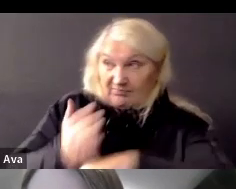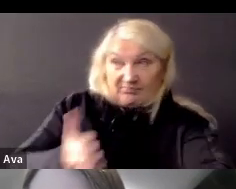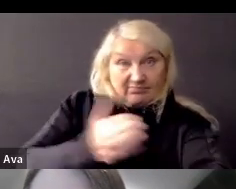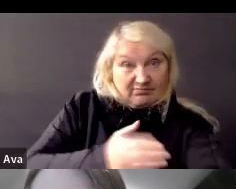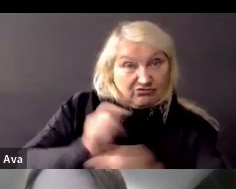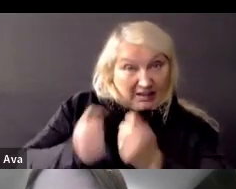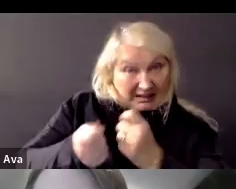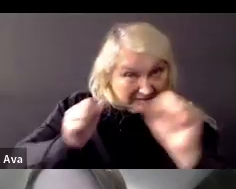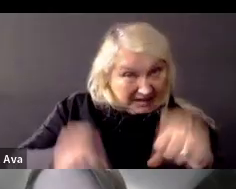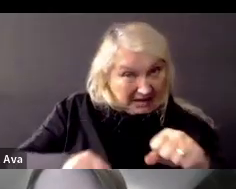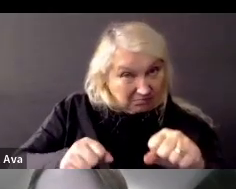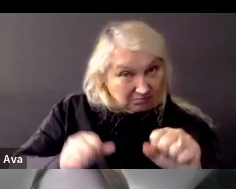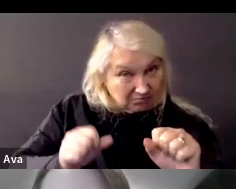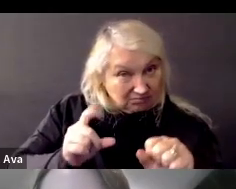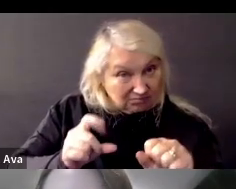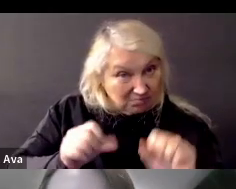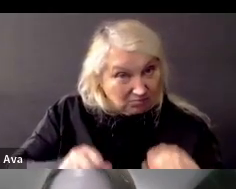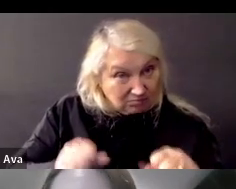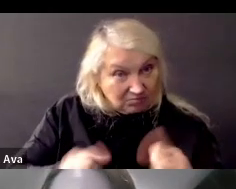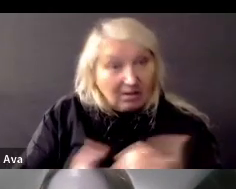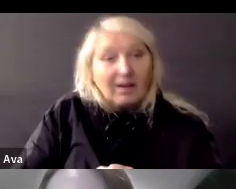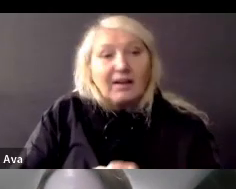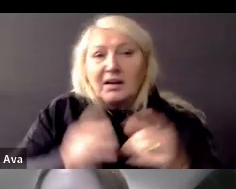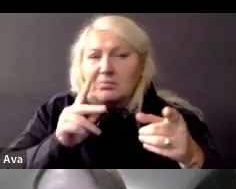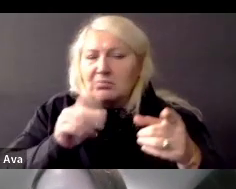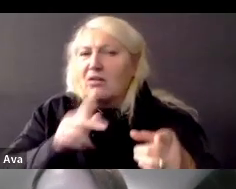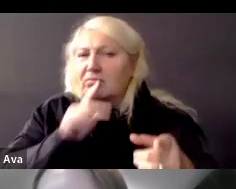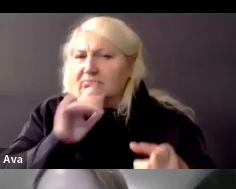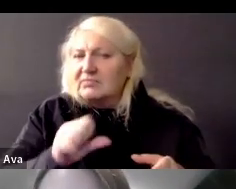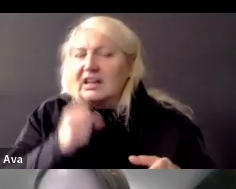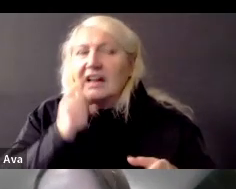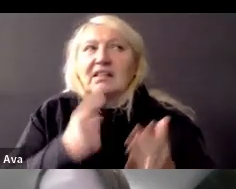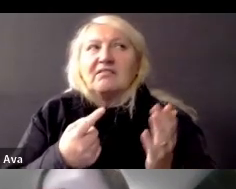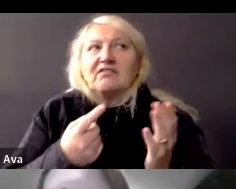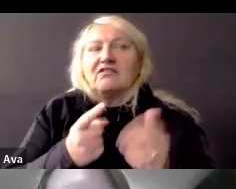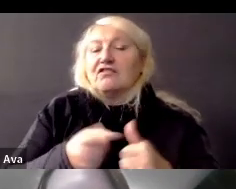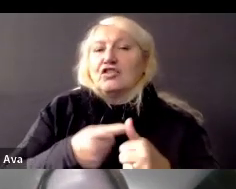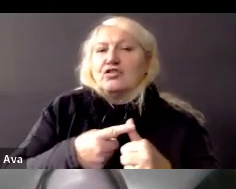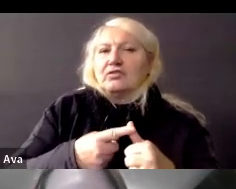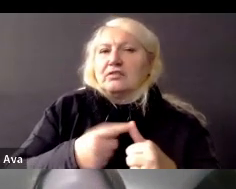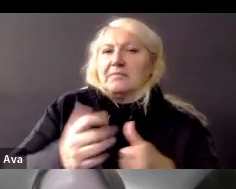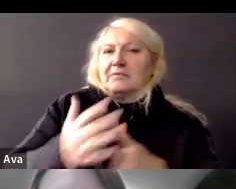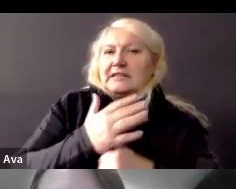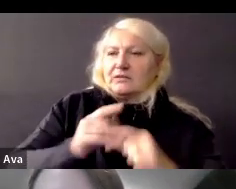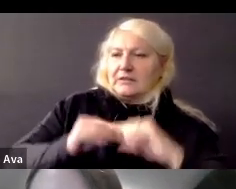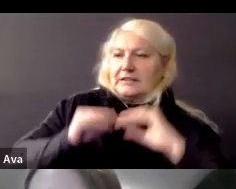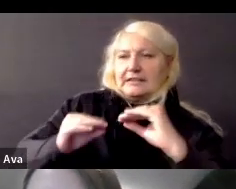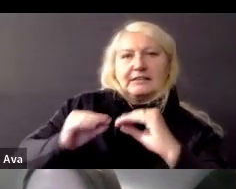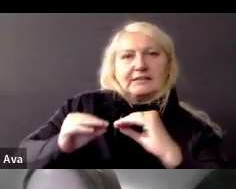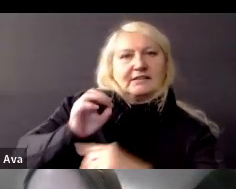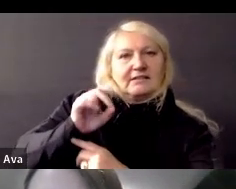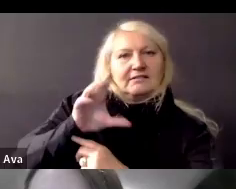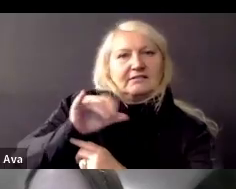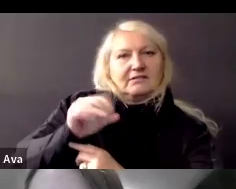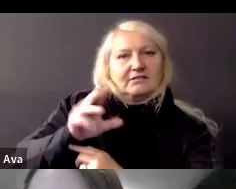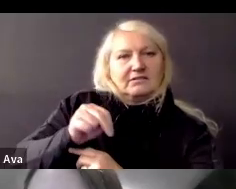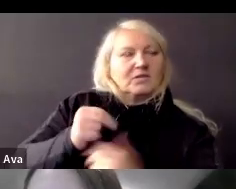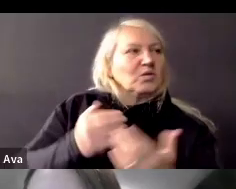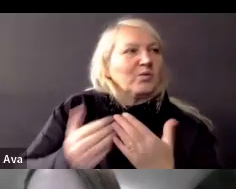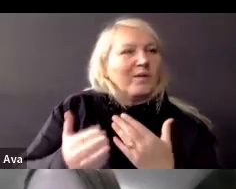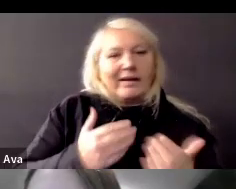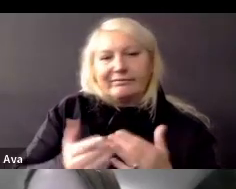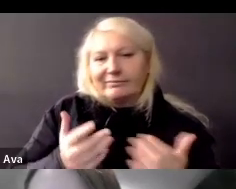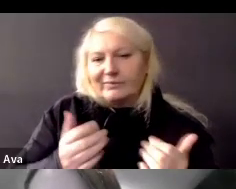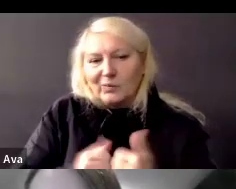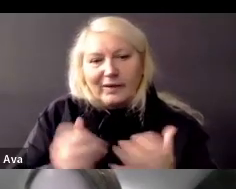I think it starts with education. So whether it's through TV announcements,